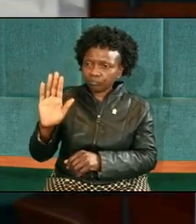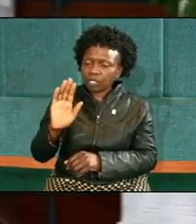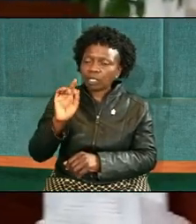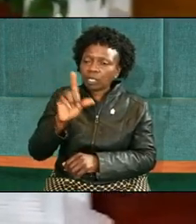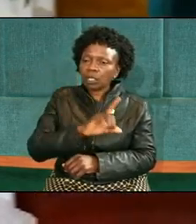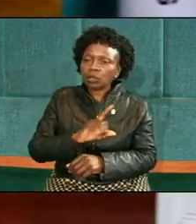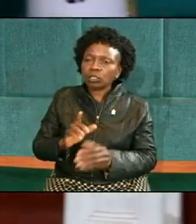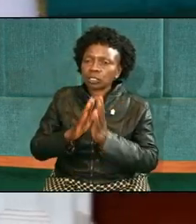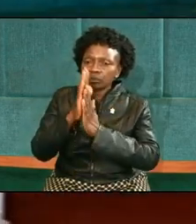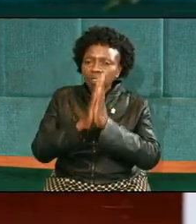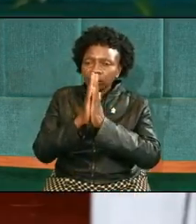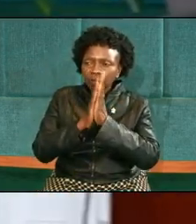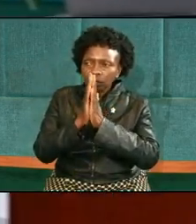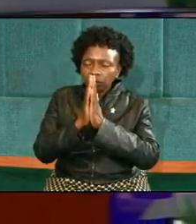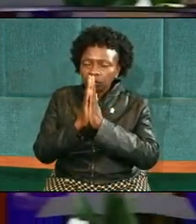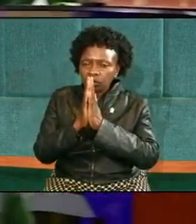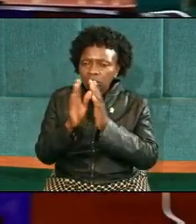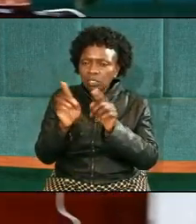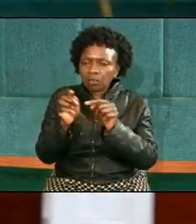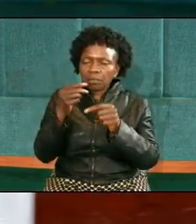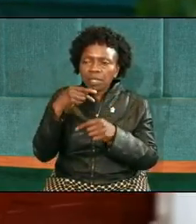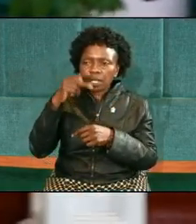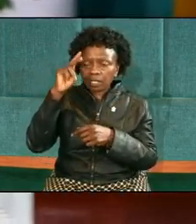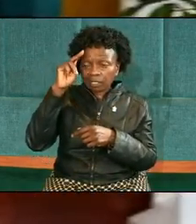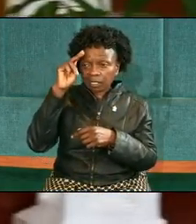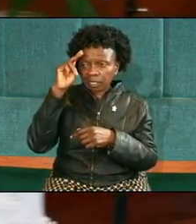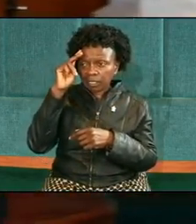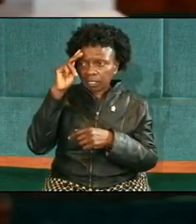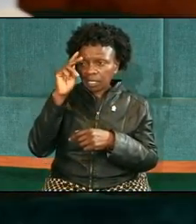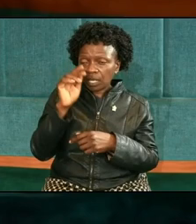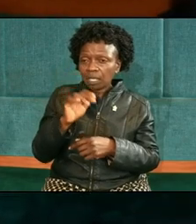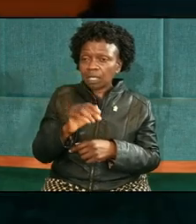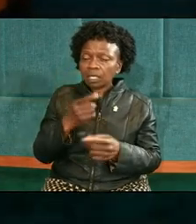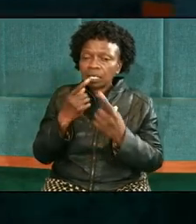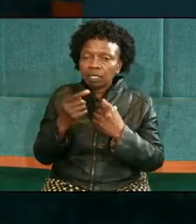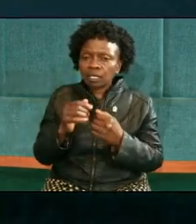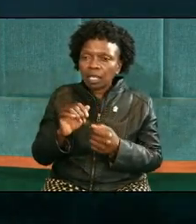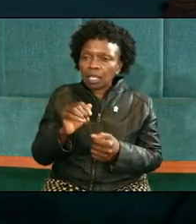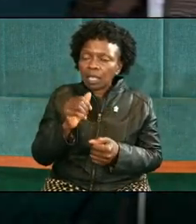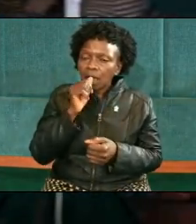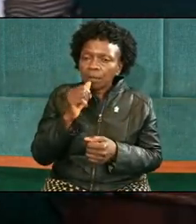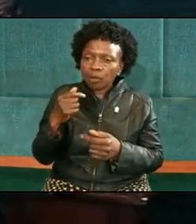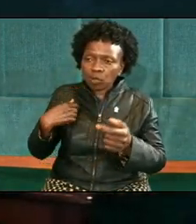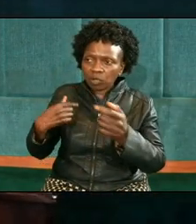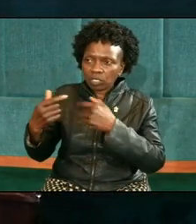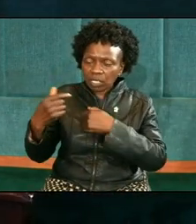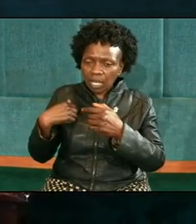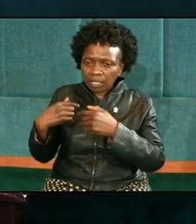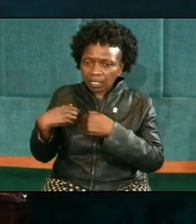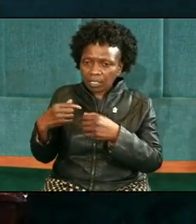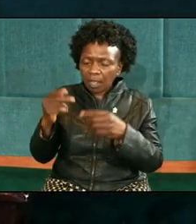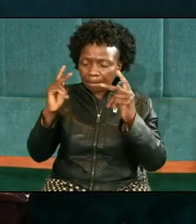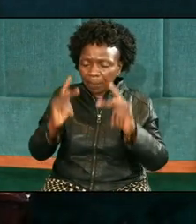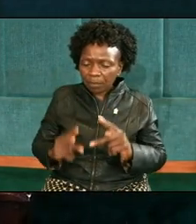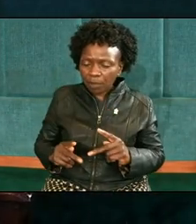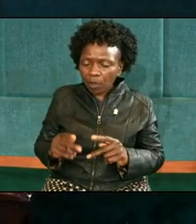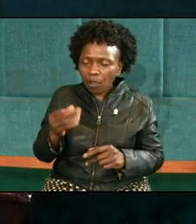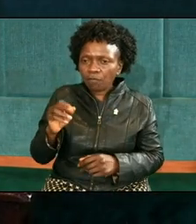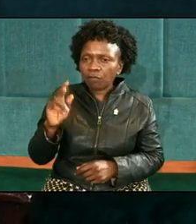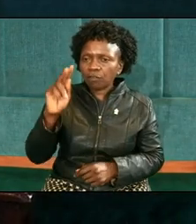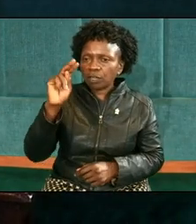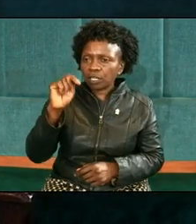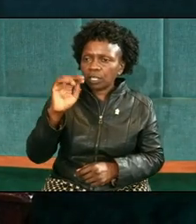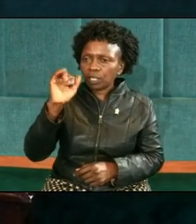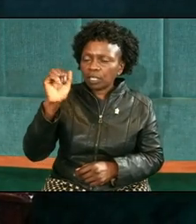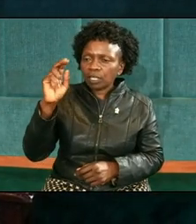you as parents. He says, "I am concerned about the people in Nineveh. And I want to save them and their